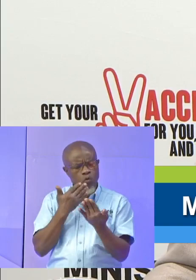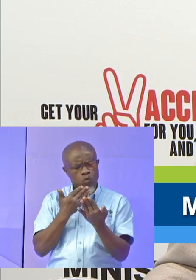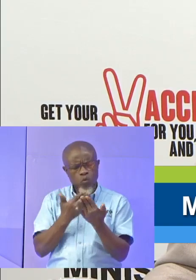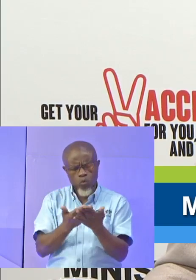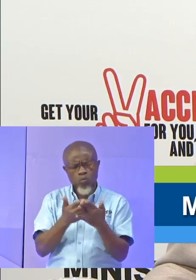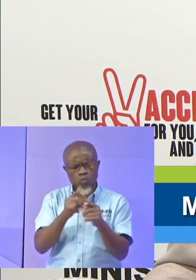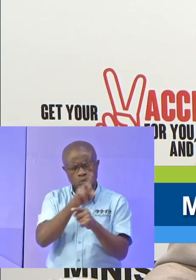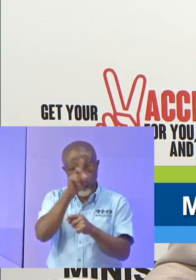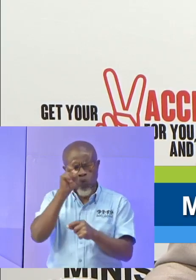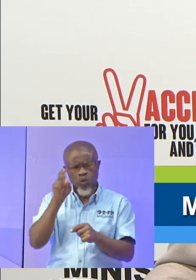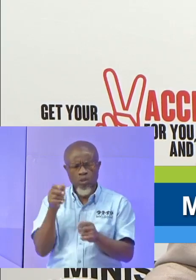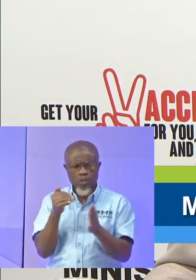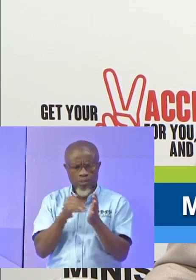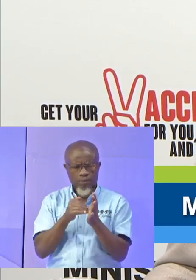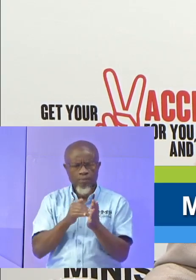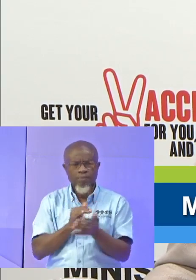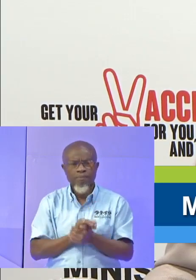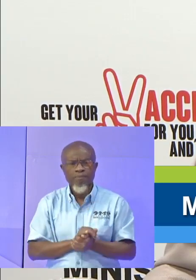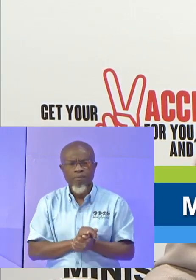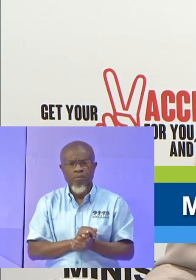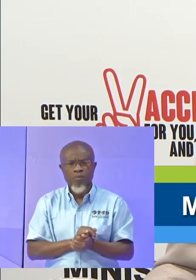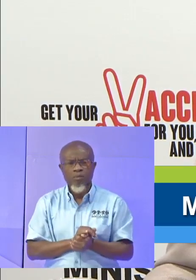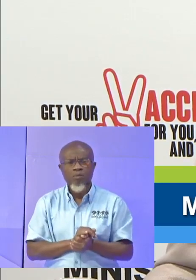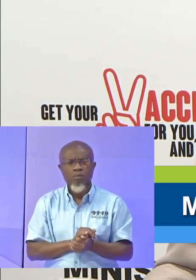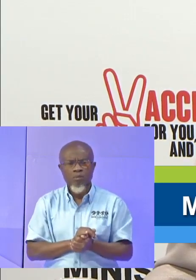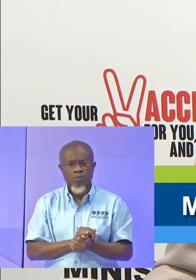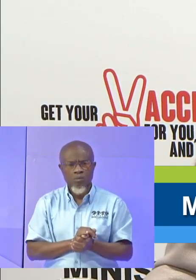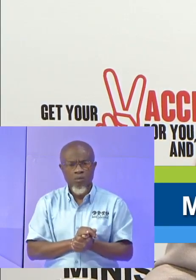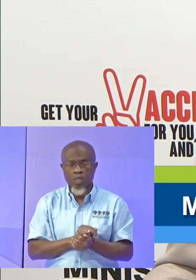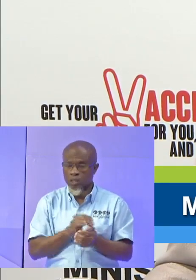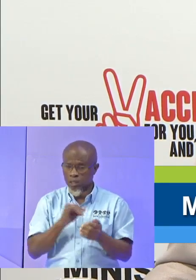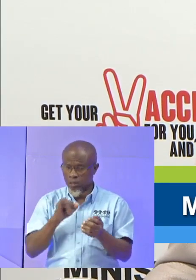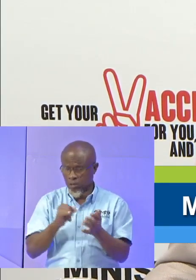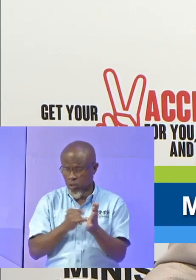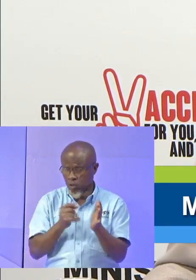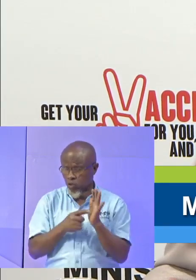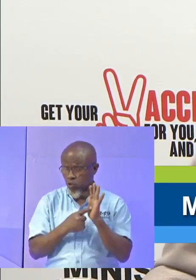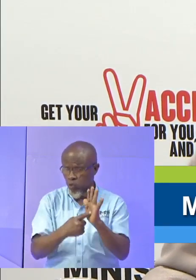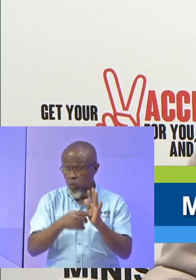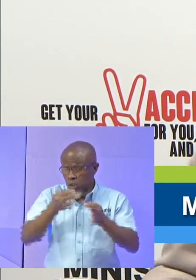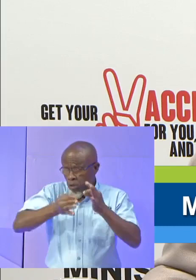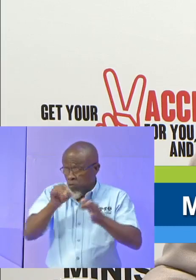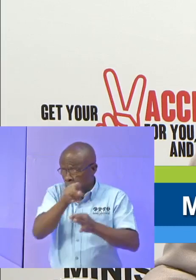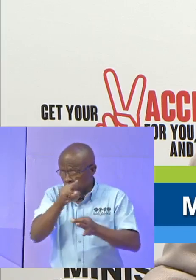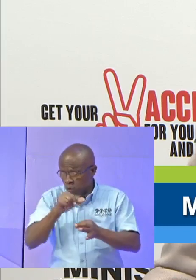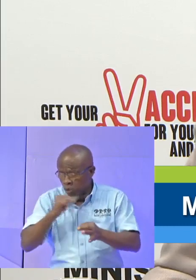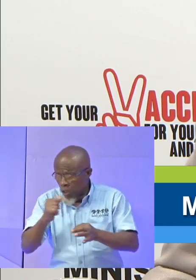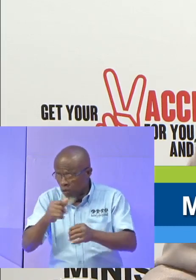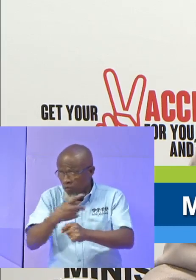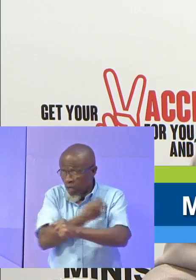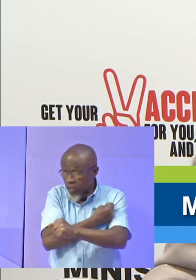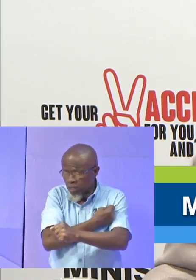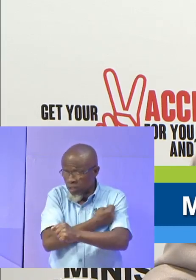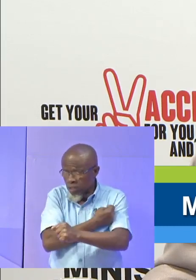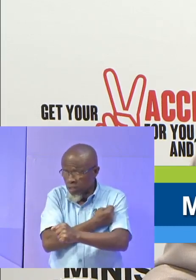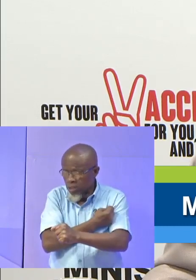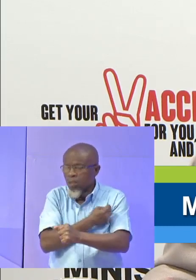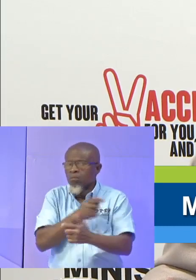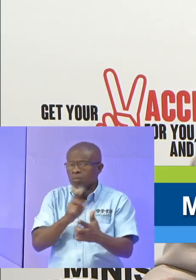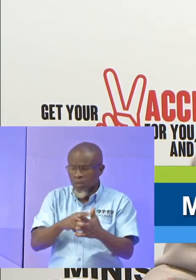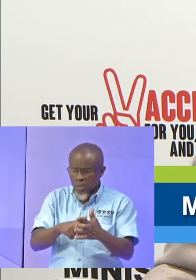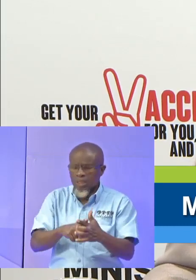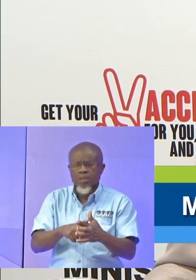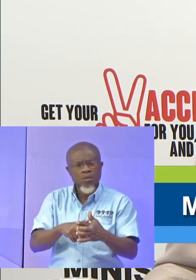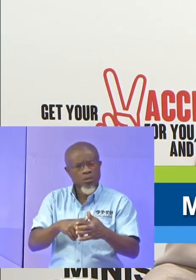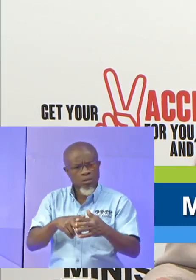it just points to the fact, if you're not vaccinated, start the process. If you're vaccinated, get boosted. Okay? Thank